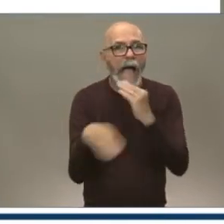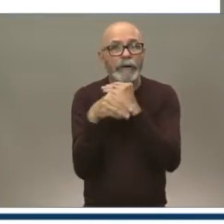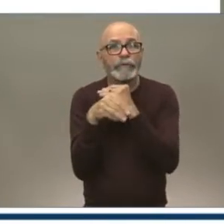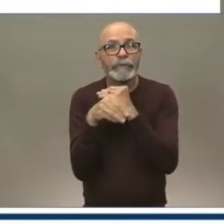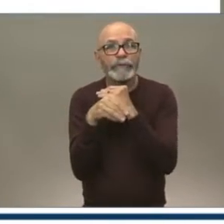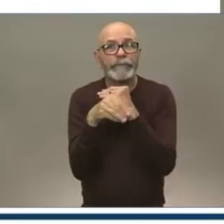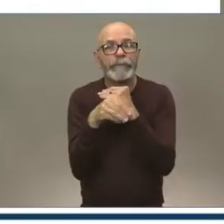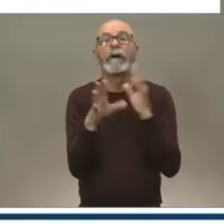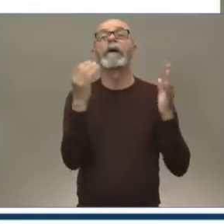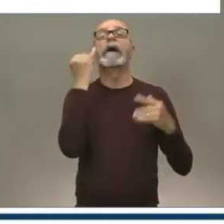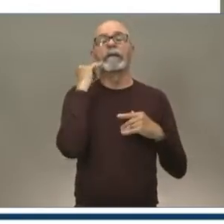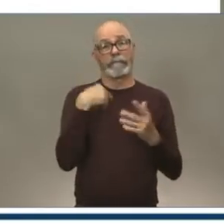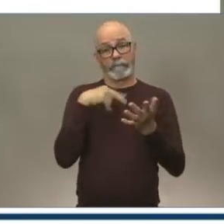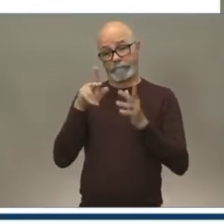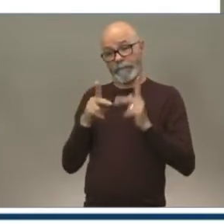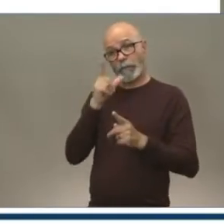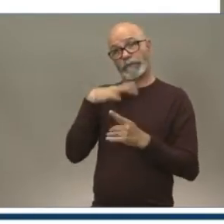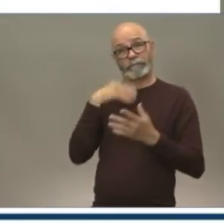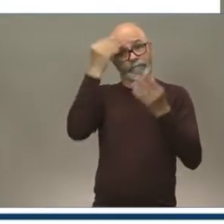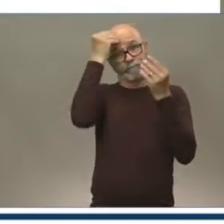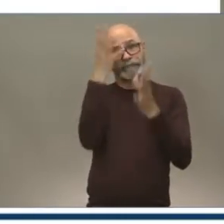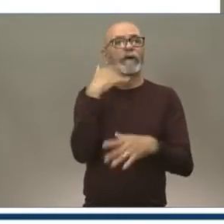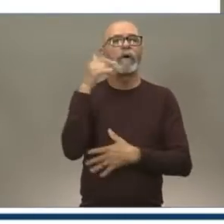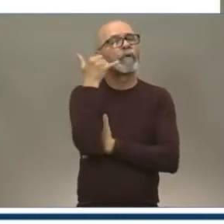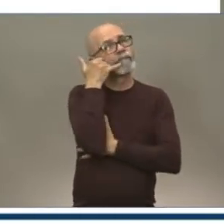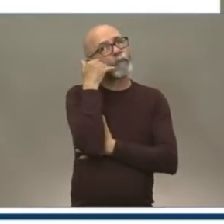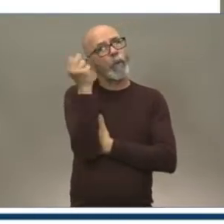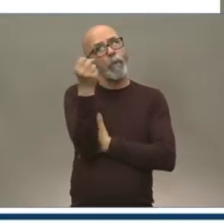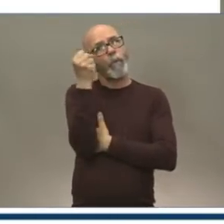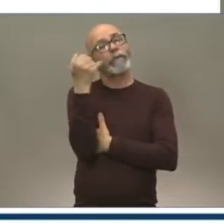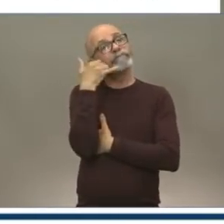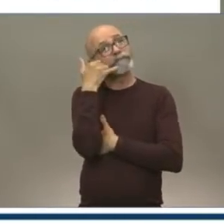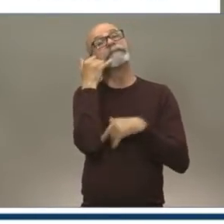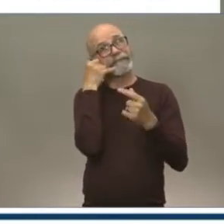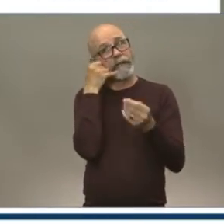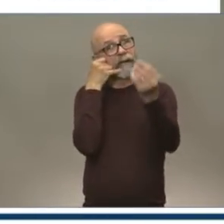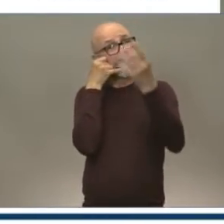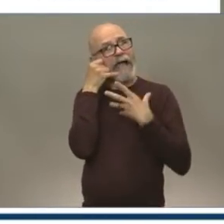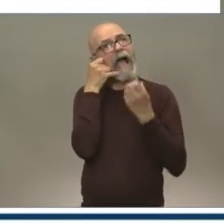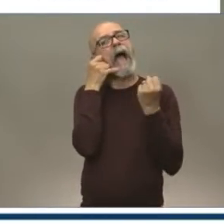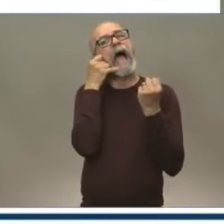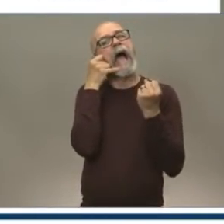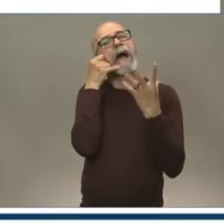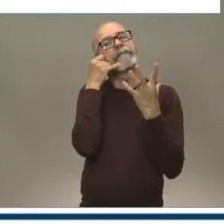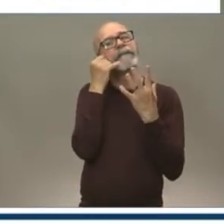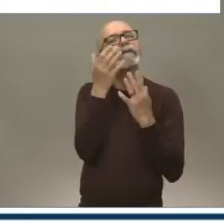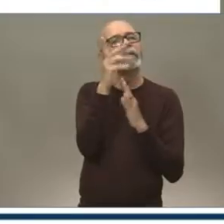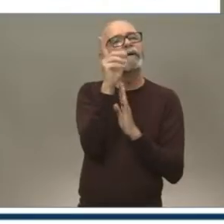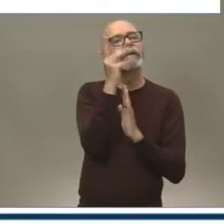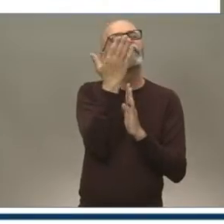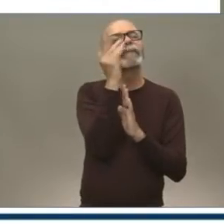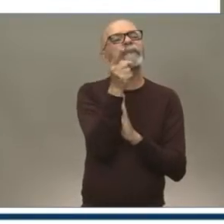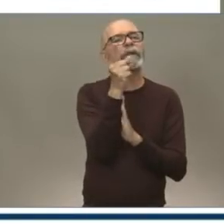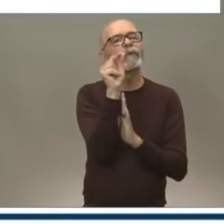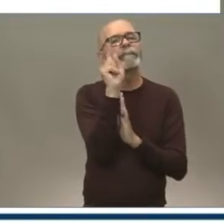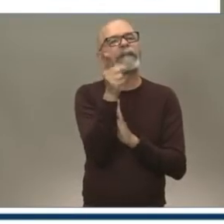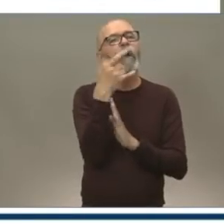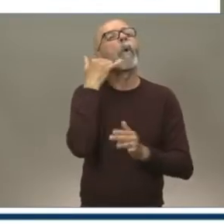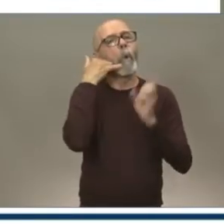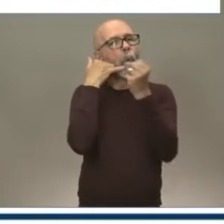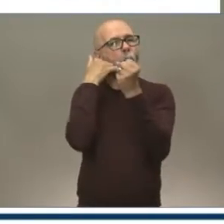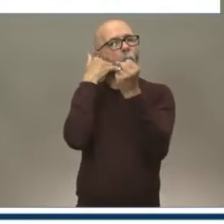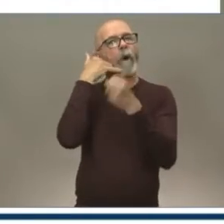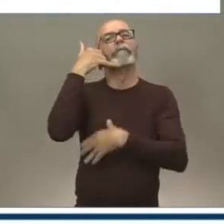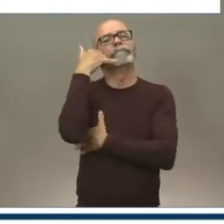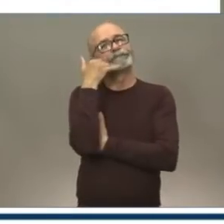their estimated wait time. If callers exceed the 100-caller queue, a message will advise those callers that the queue is full and to call back